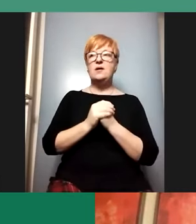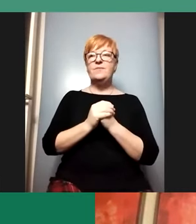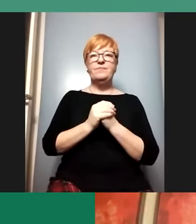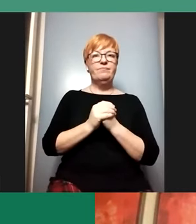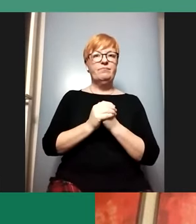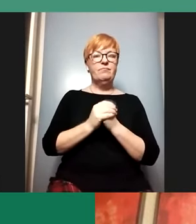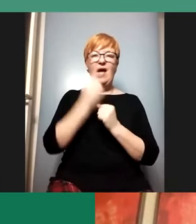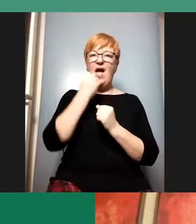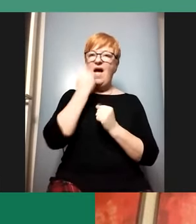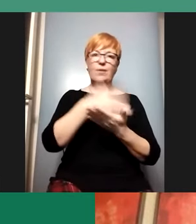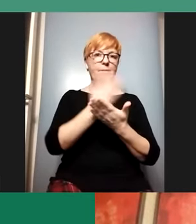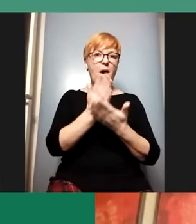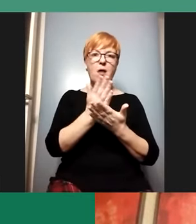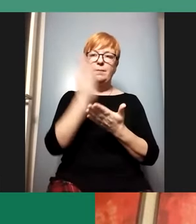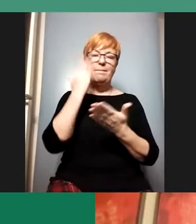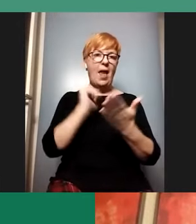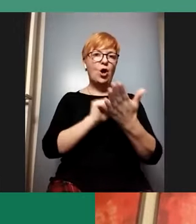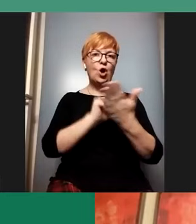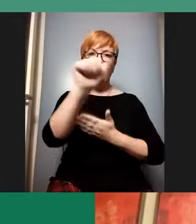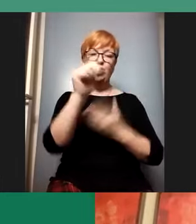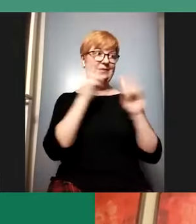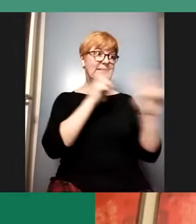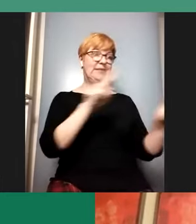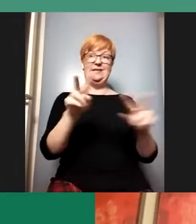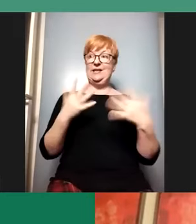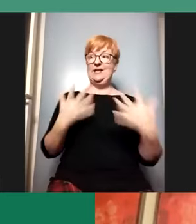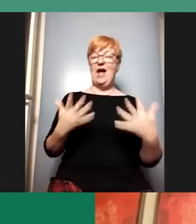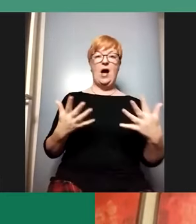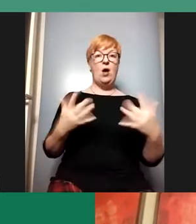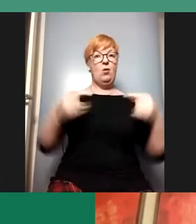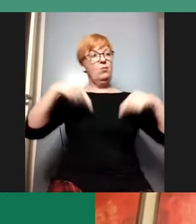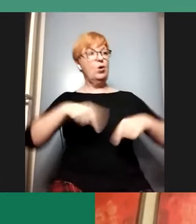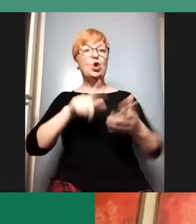Black culture that we see visibly in the UK now. I mean, that introduced